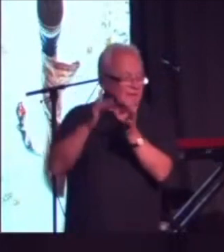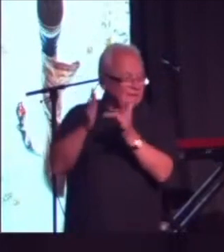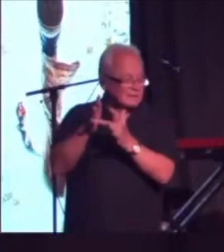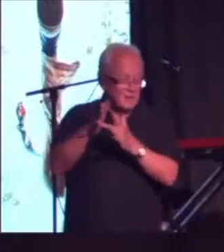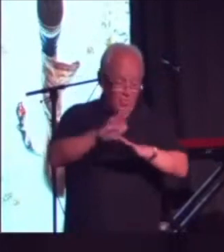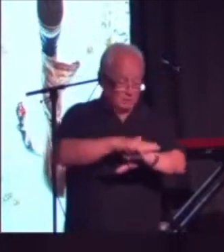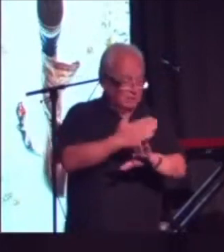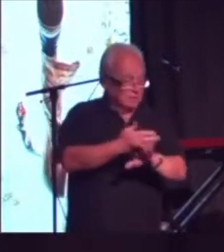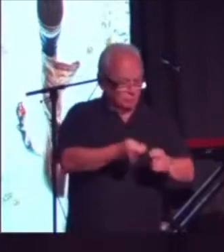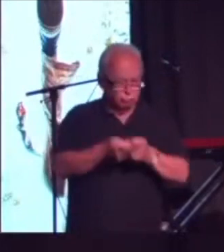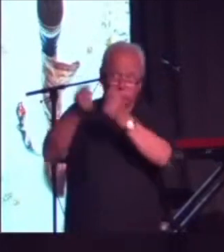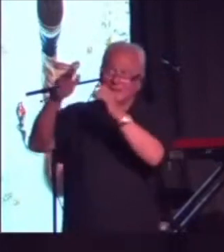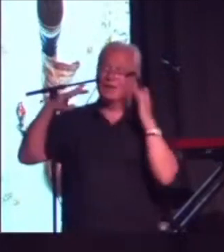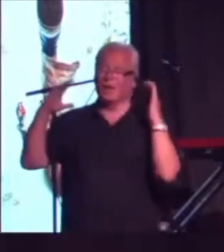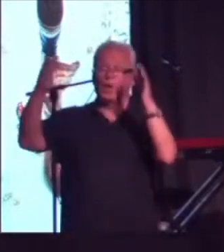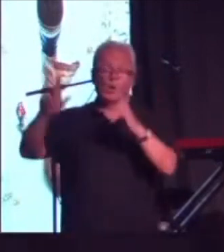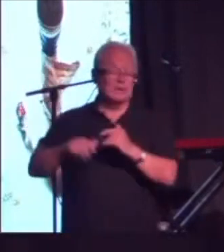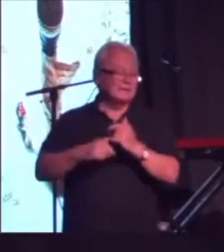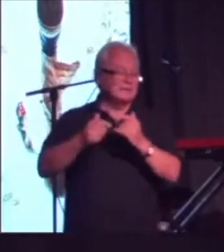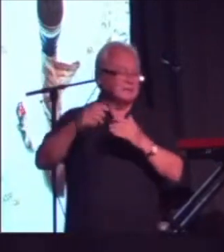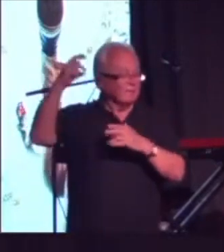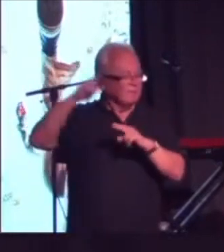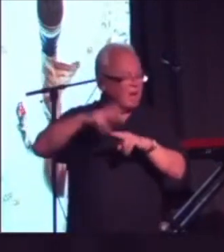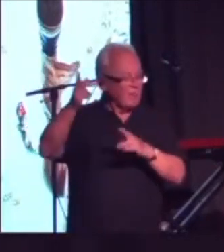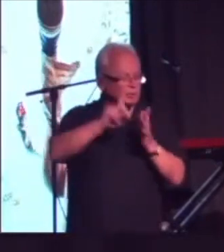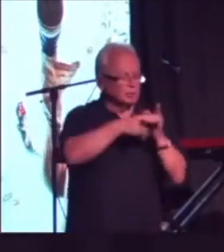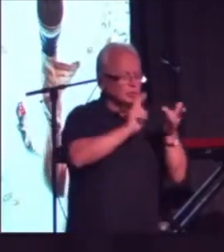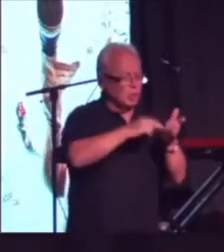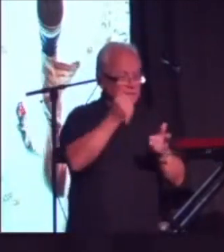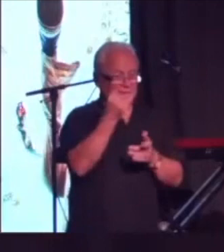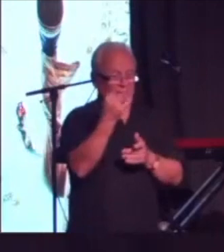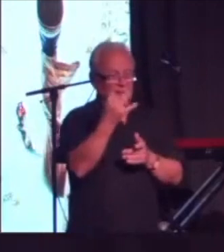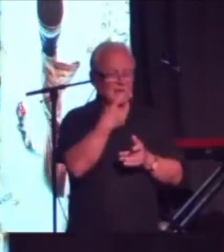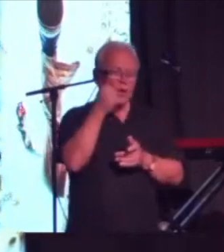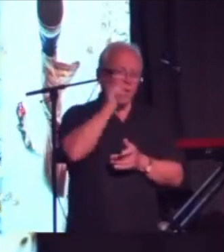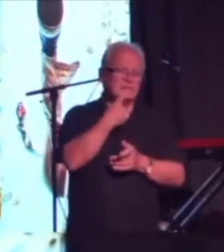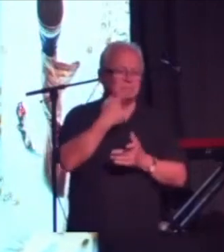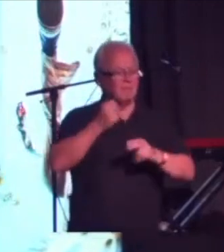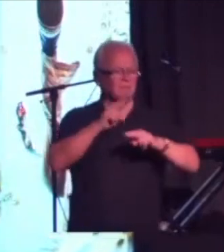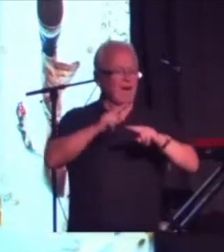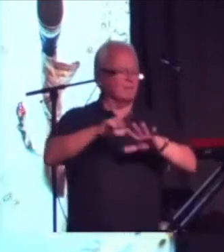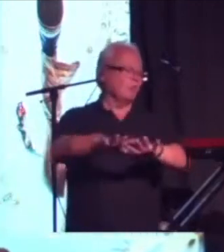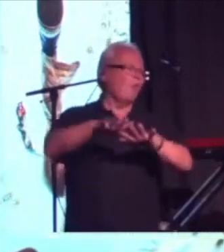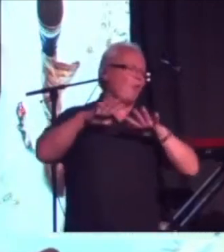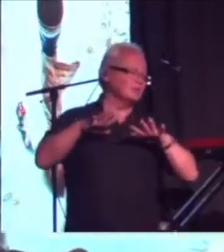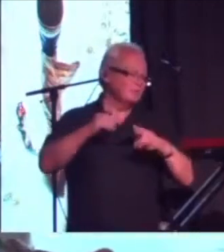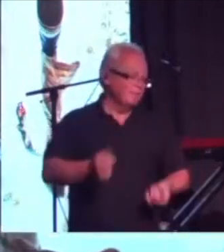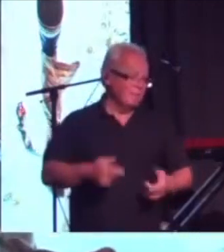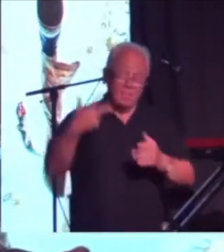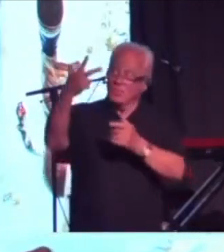brings glory to the Father, John 17. He says, isn't he awesome? Isn't my Father awesome? It's this friendship of mutual